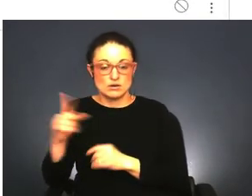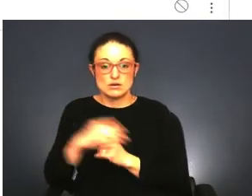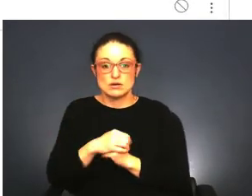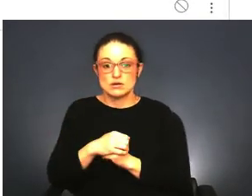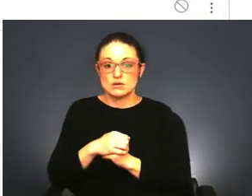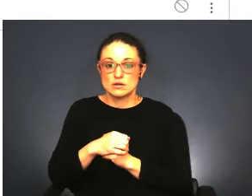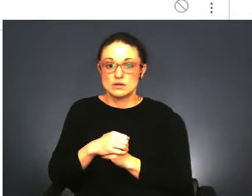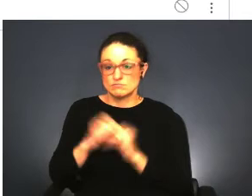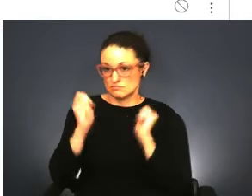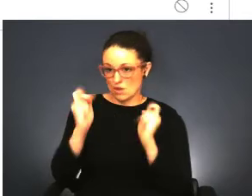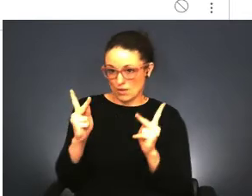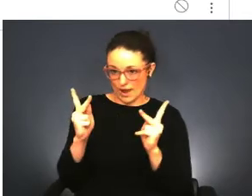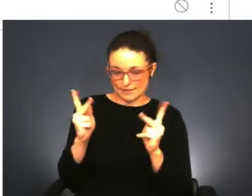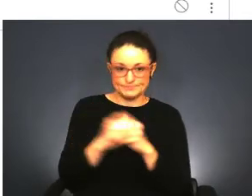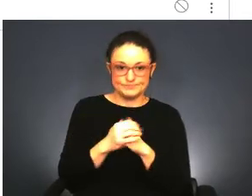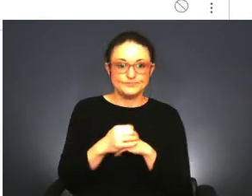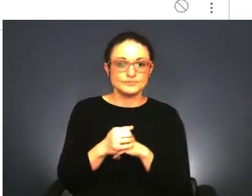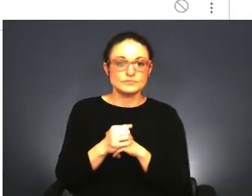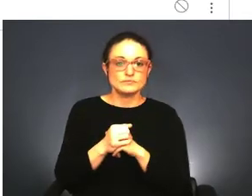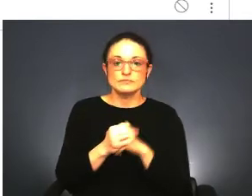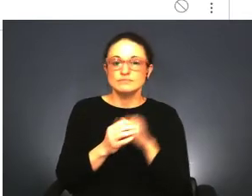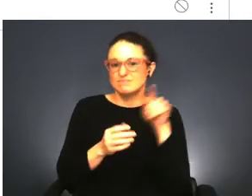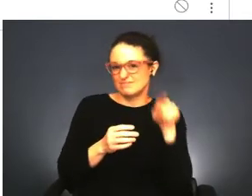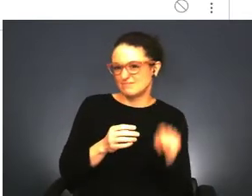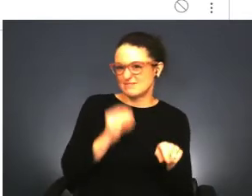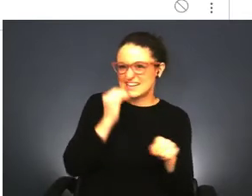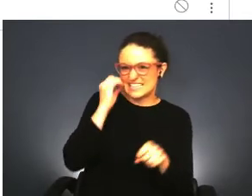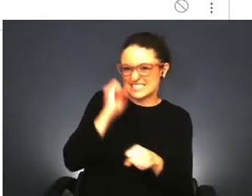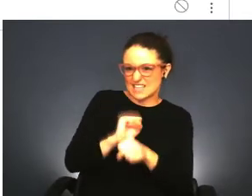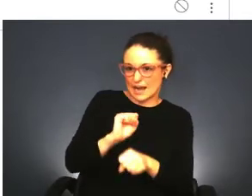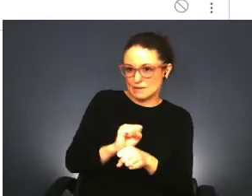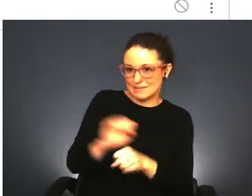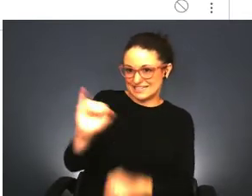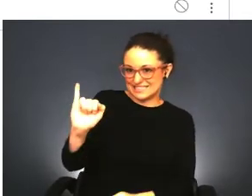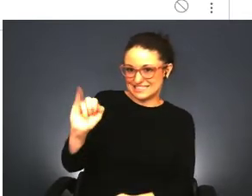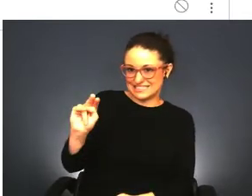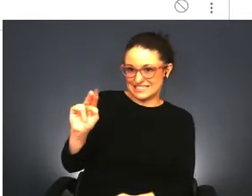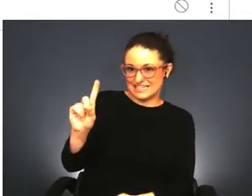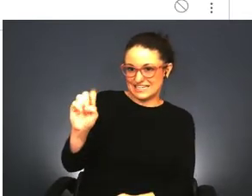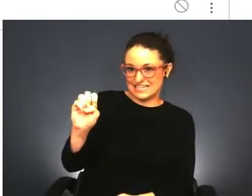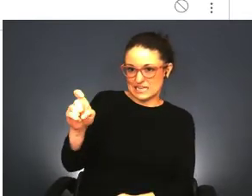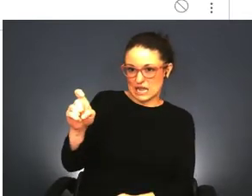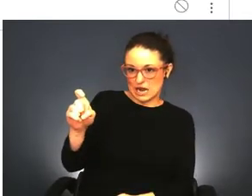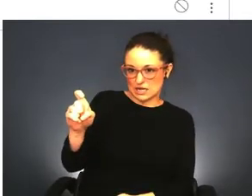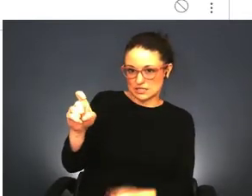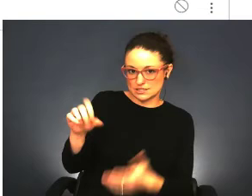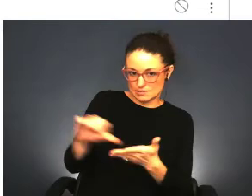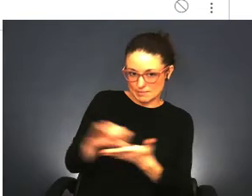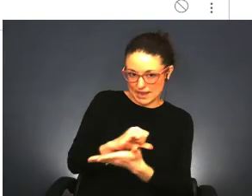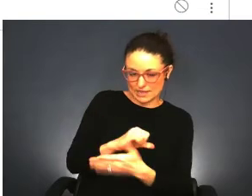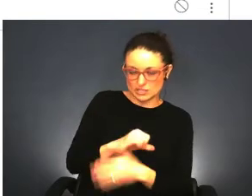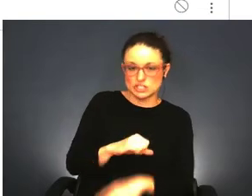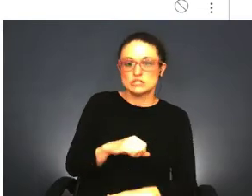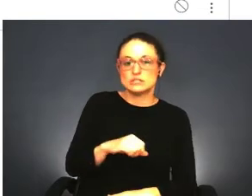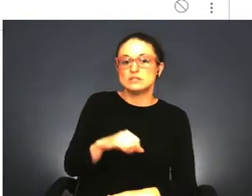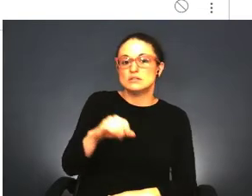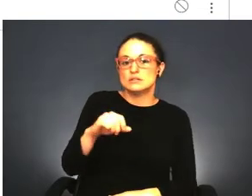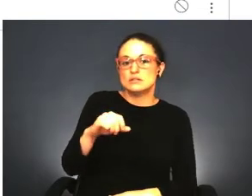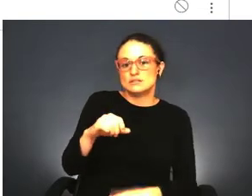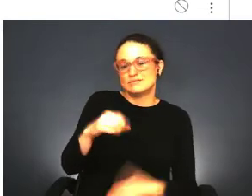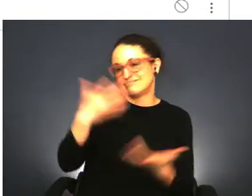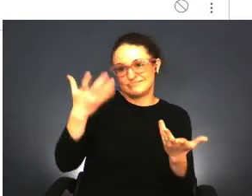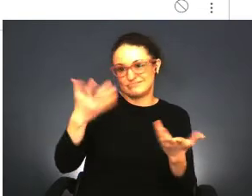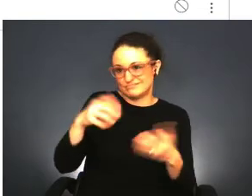Okay, here is the assignments index page. When you click on the assignments, you come to an index page. It's essentially a table